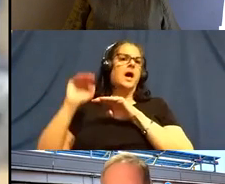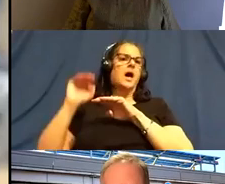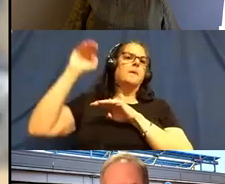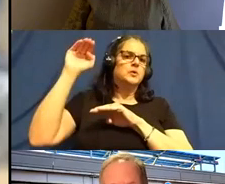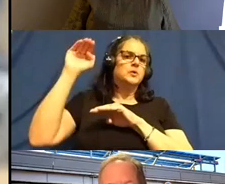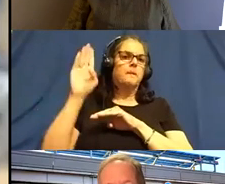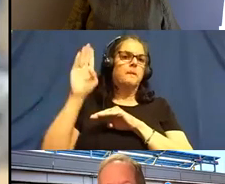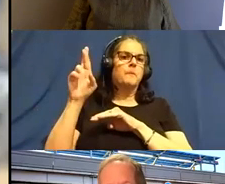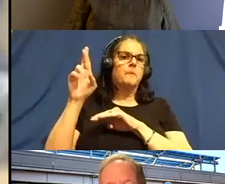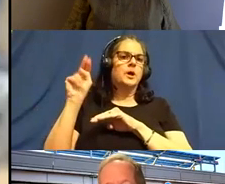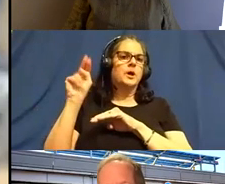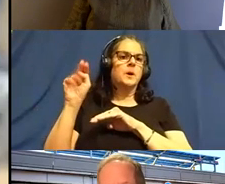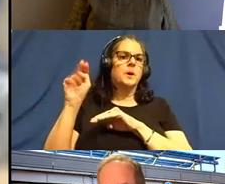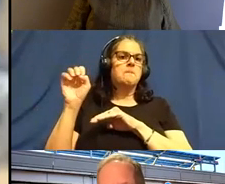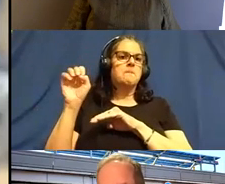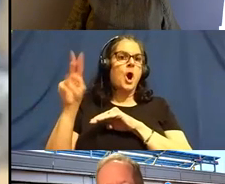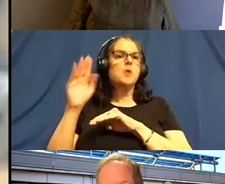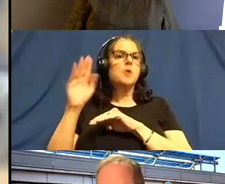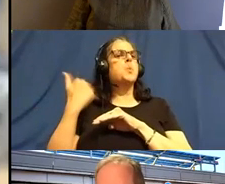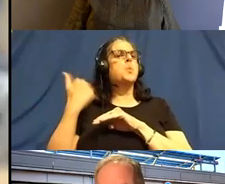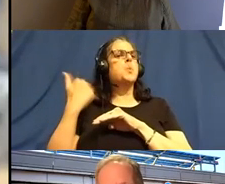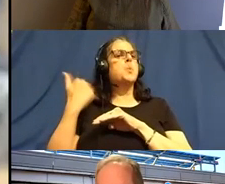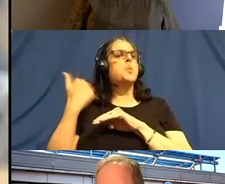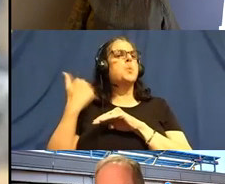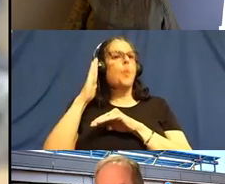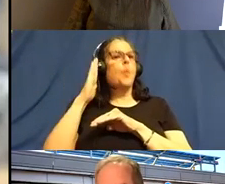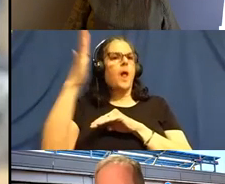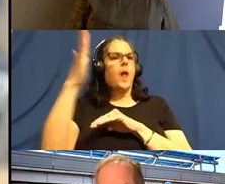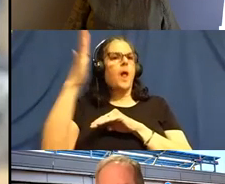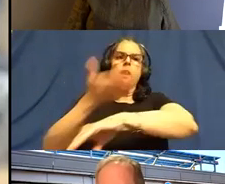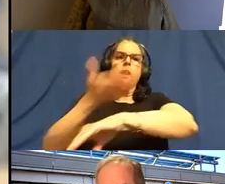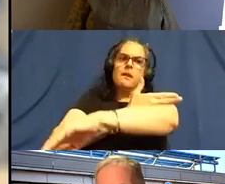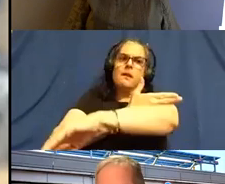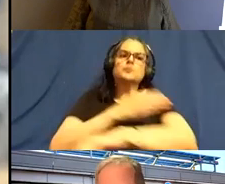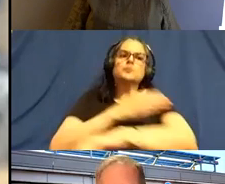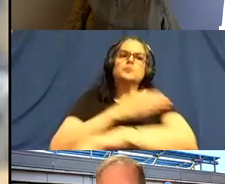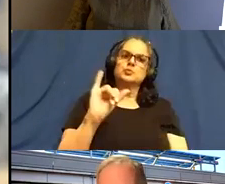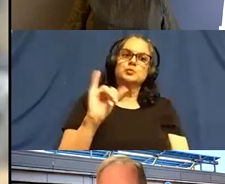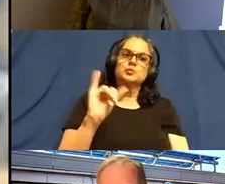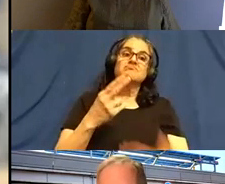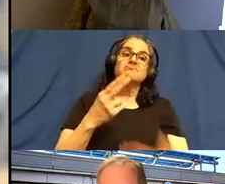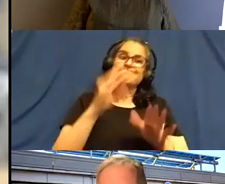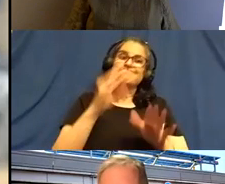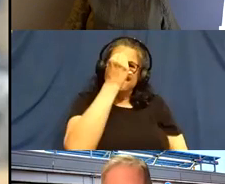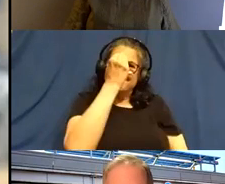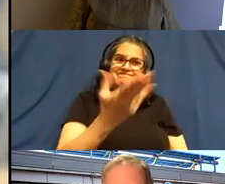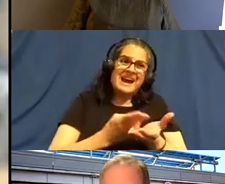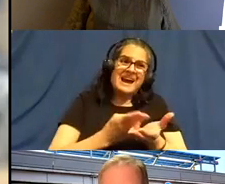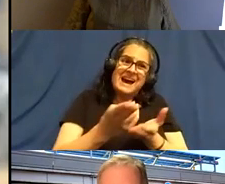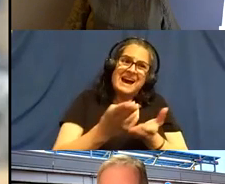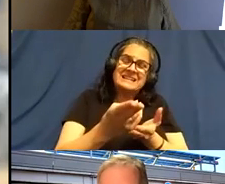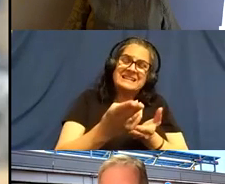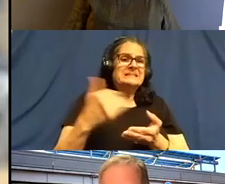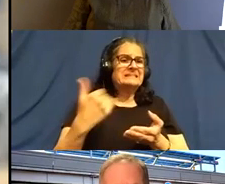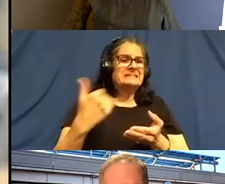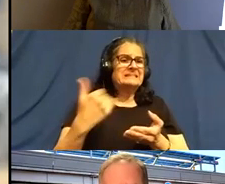well. Now, I'll be honest with you, it was rough at times because construction projects are never